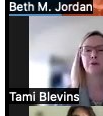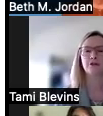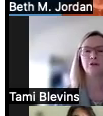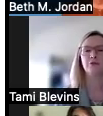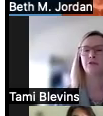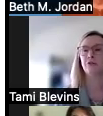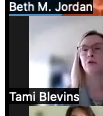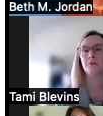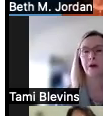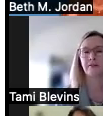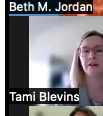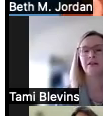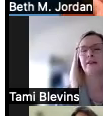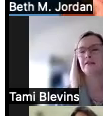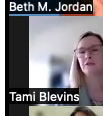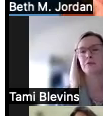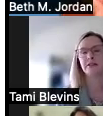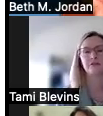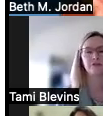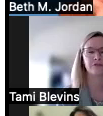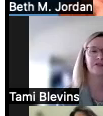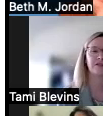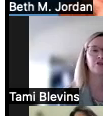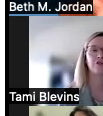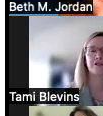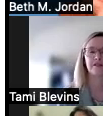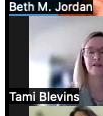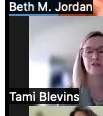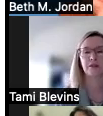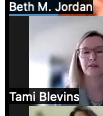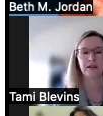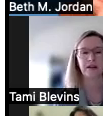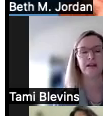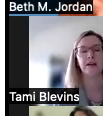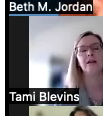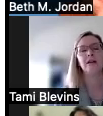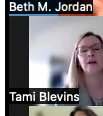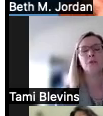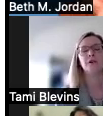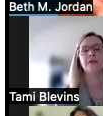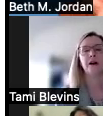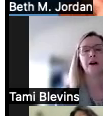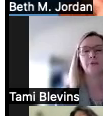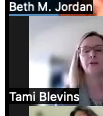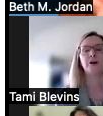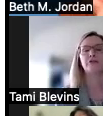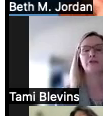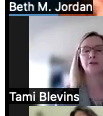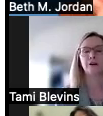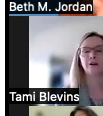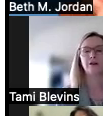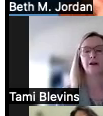certain threshold, good or bad, they can still receive the services, excuse me, that they need. Moving on to health, we